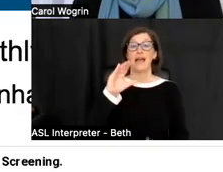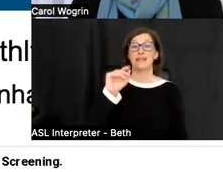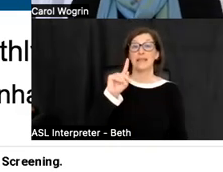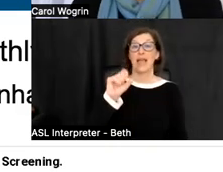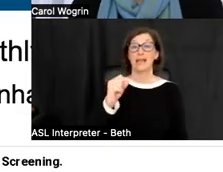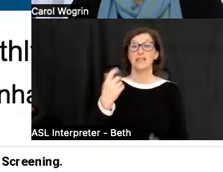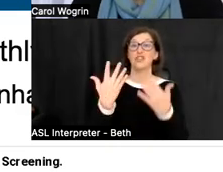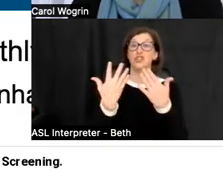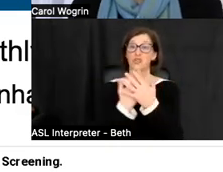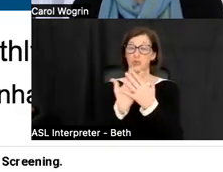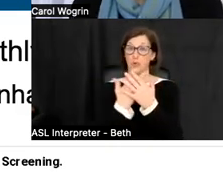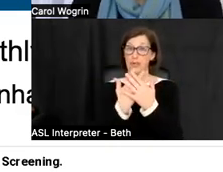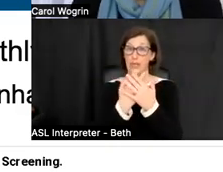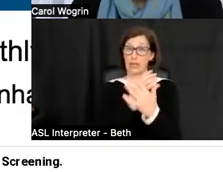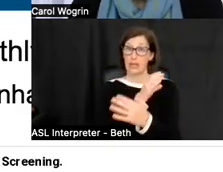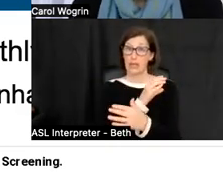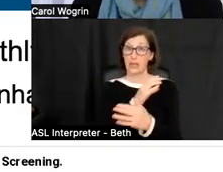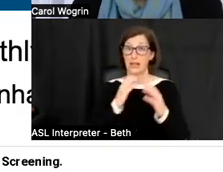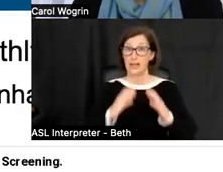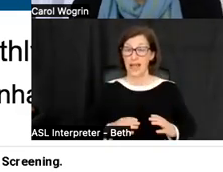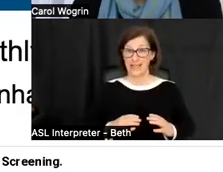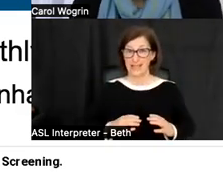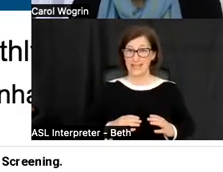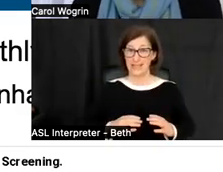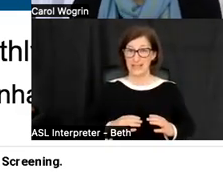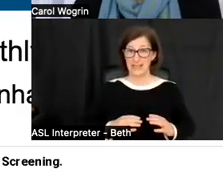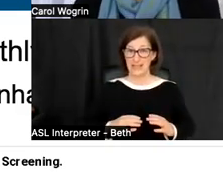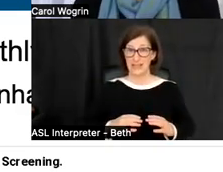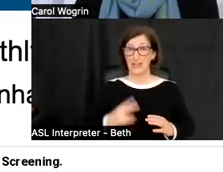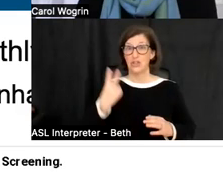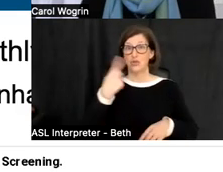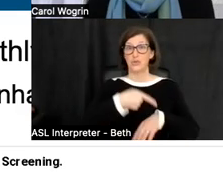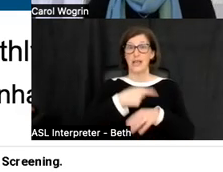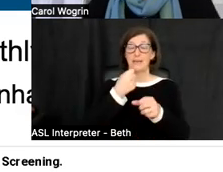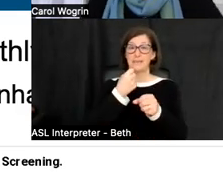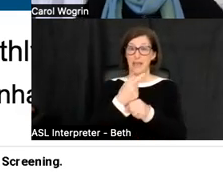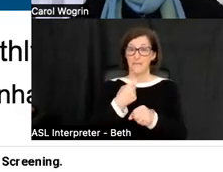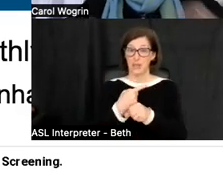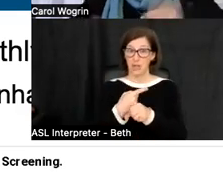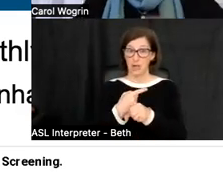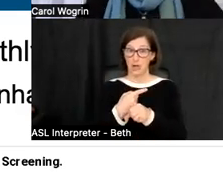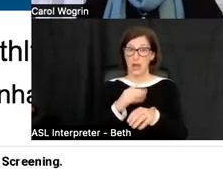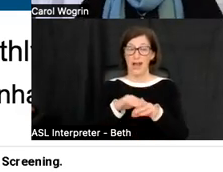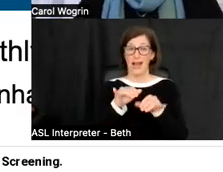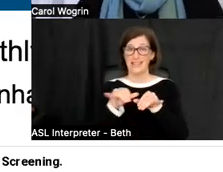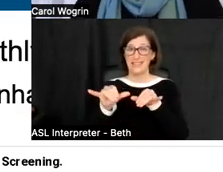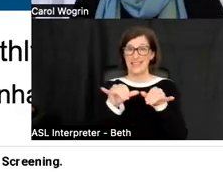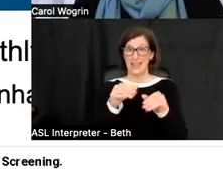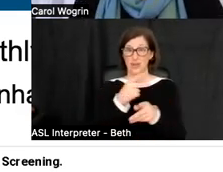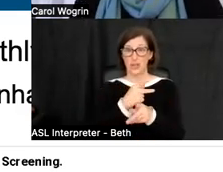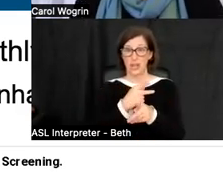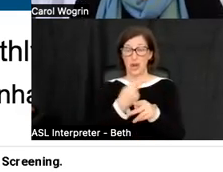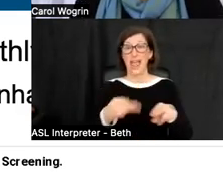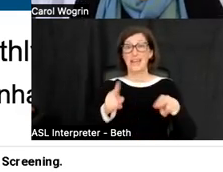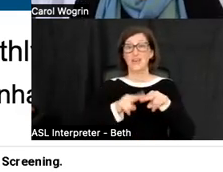screen clients monthly or biannually, twice a year when they're on standard care, and increase